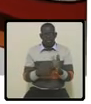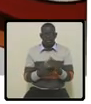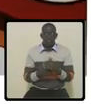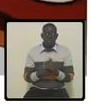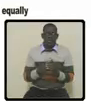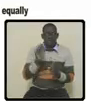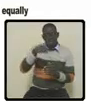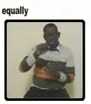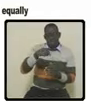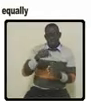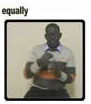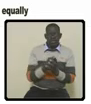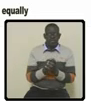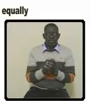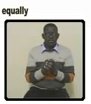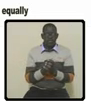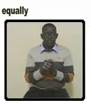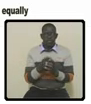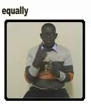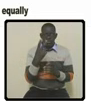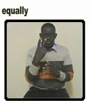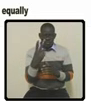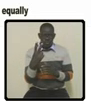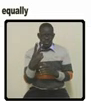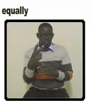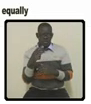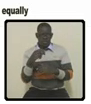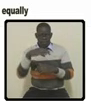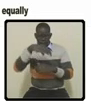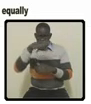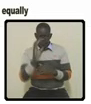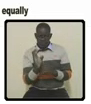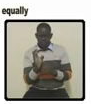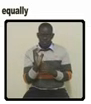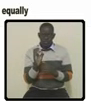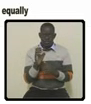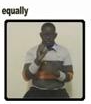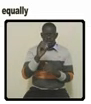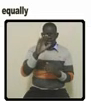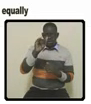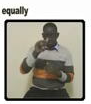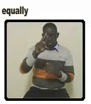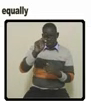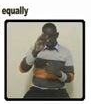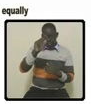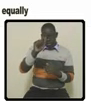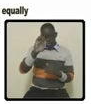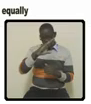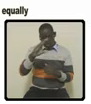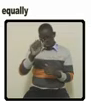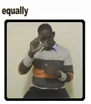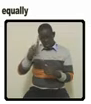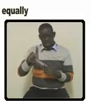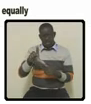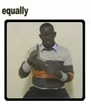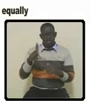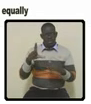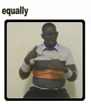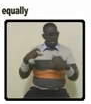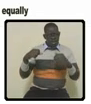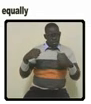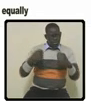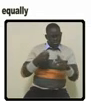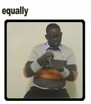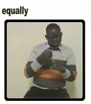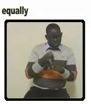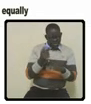yours. Yes, that one. There are 2 kinds of symmetrical folds. Symmetrical open folds occur when the pressure was not too